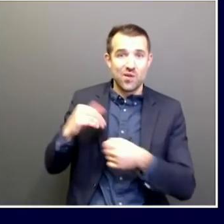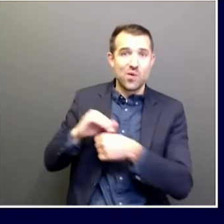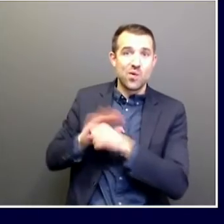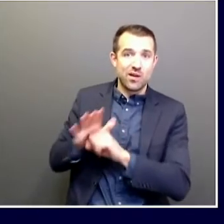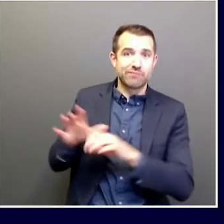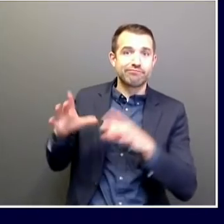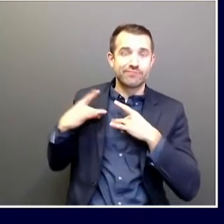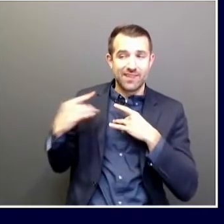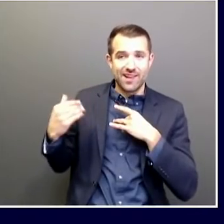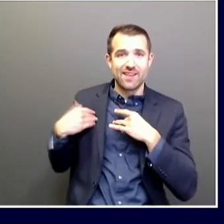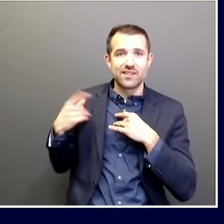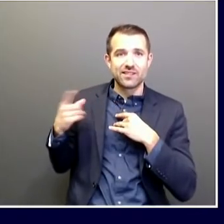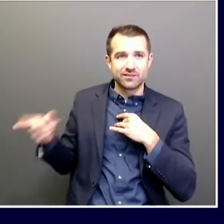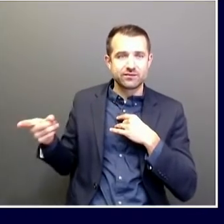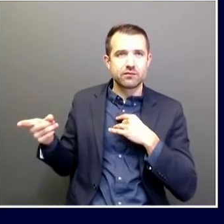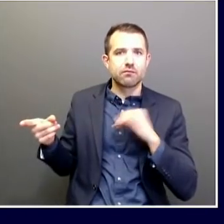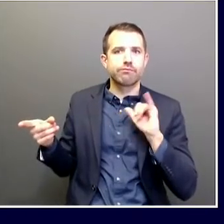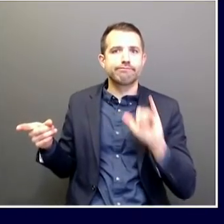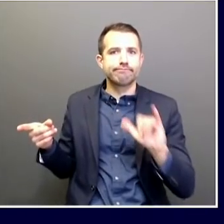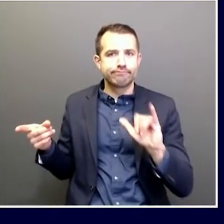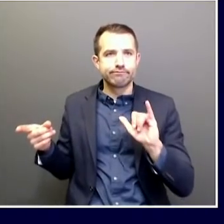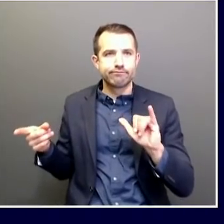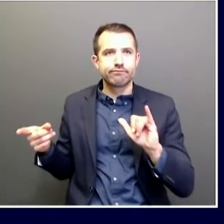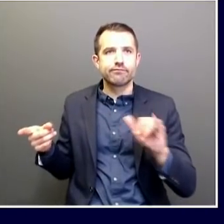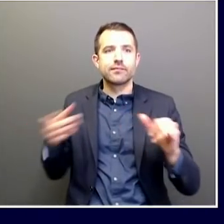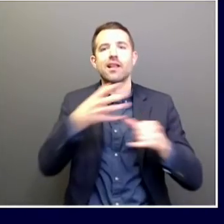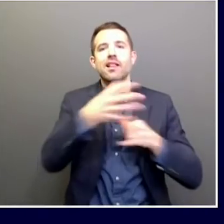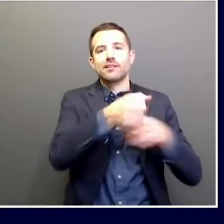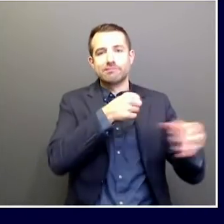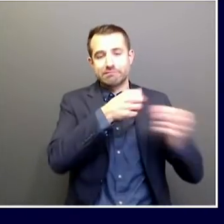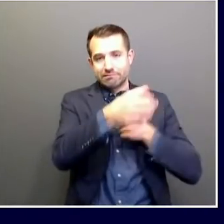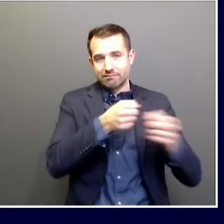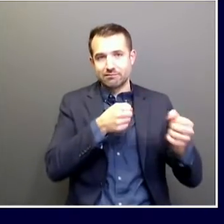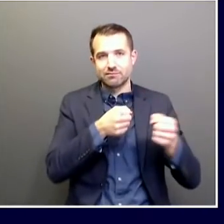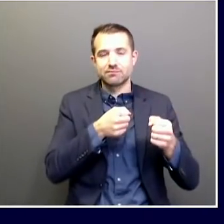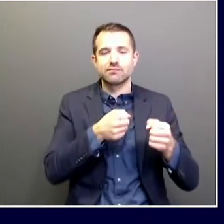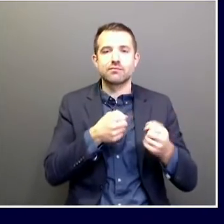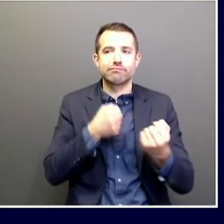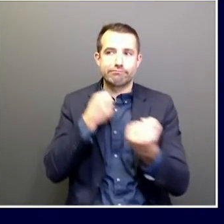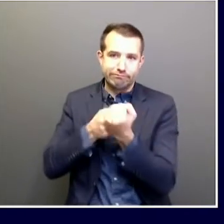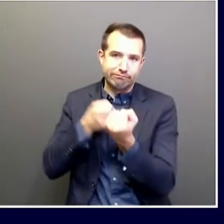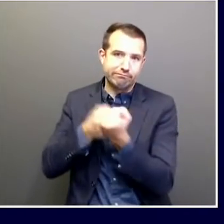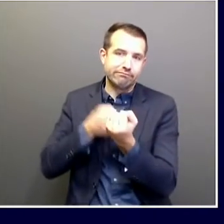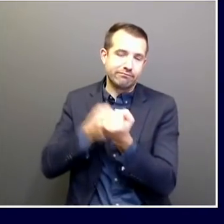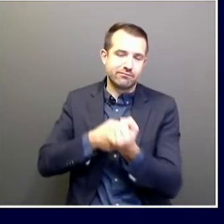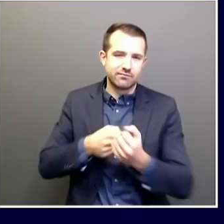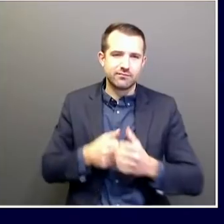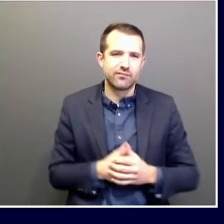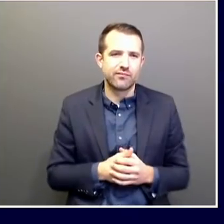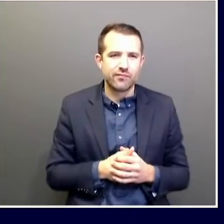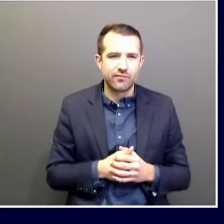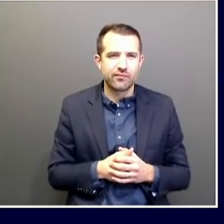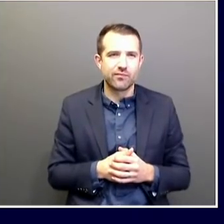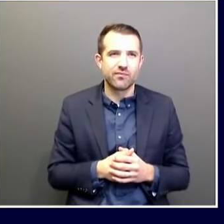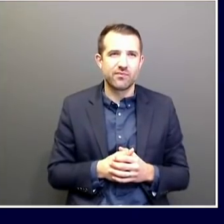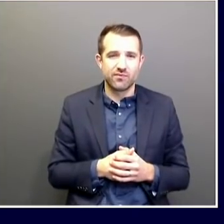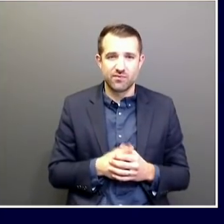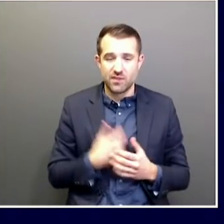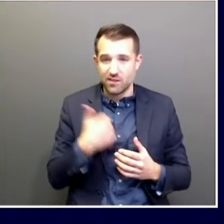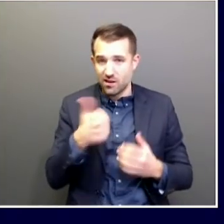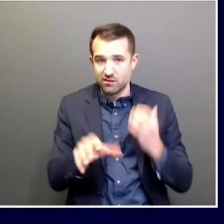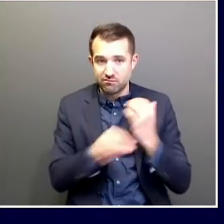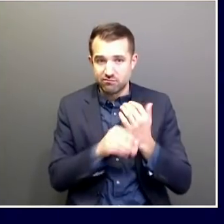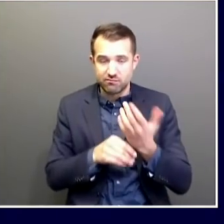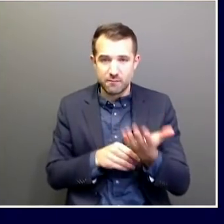COVID-19 because they're crowded, to begin to have those volunteers help in different circumstances. But Dr. Shah, do you want to elaborate on that? Patty, we have